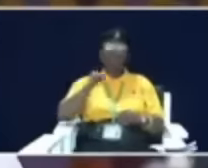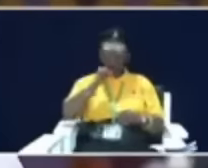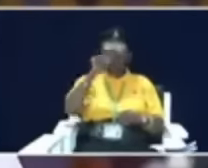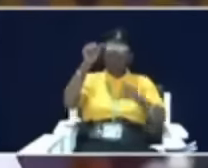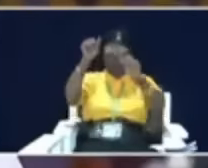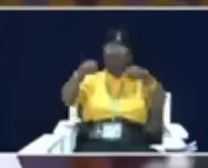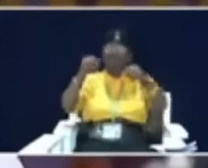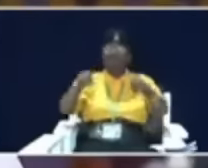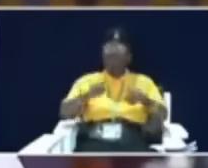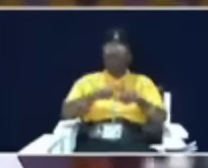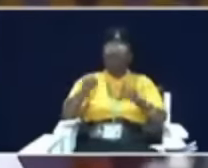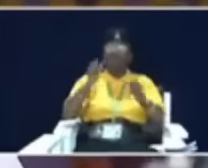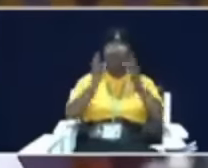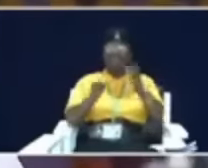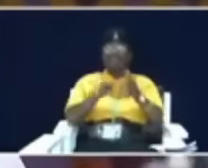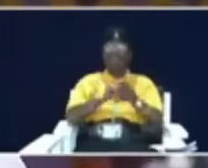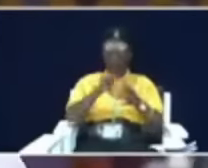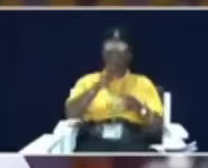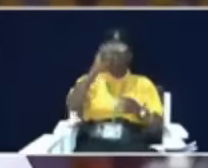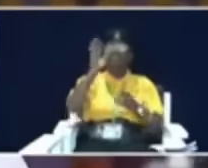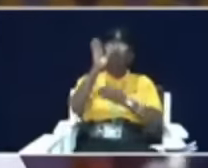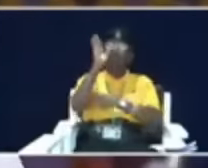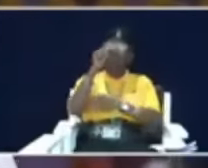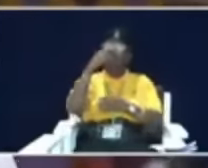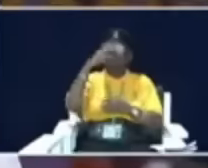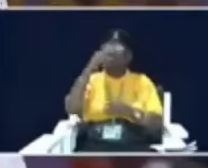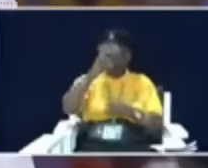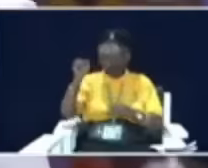God speaking, hey,